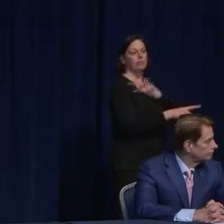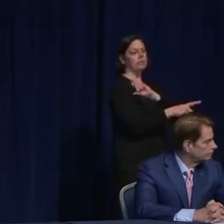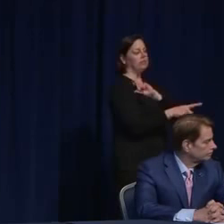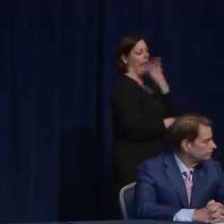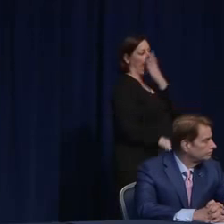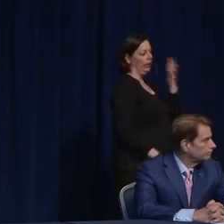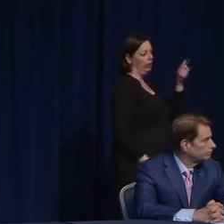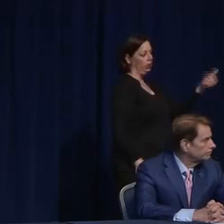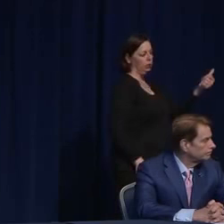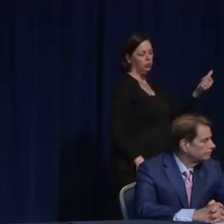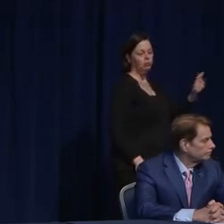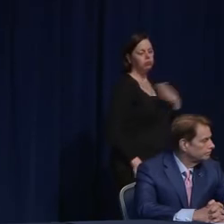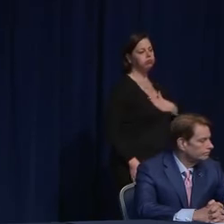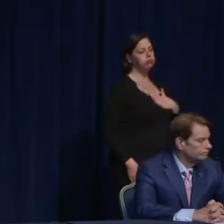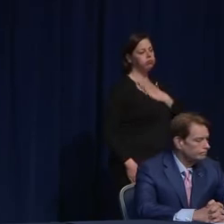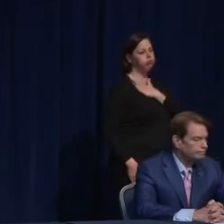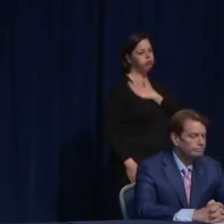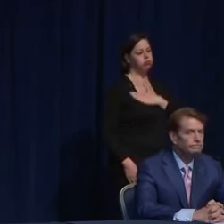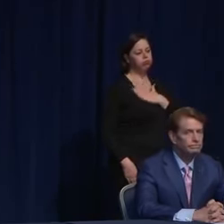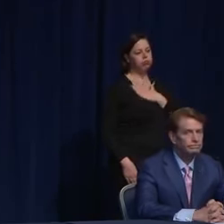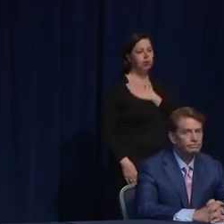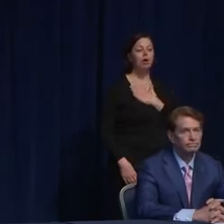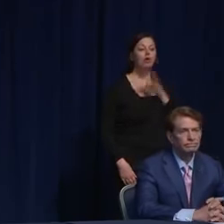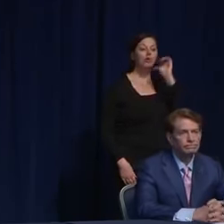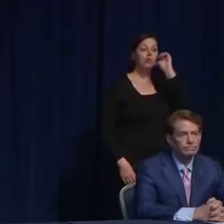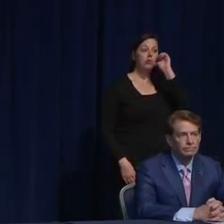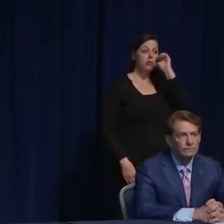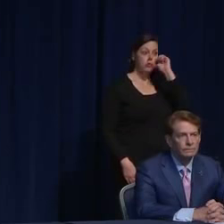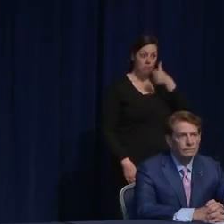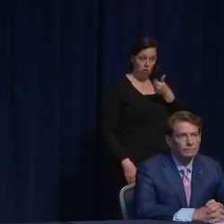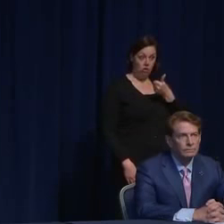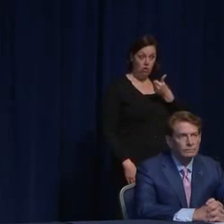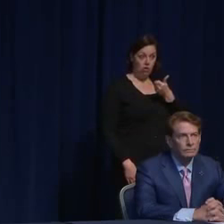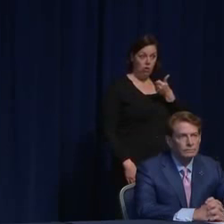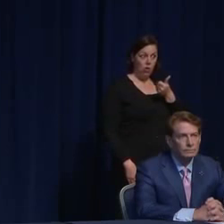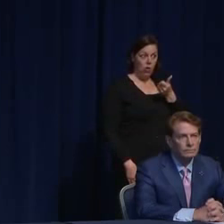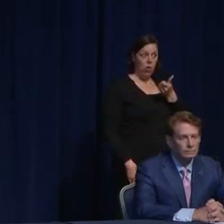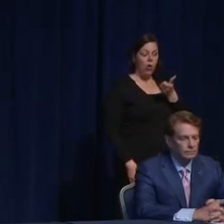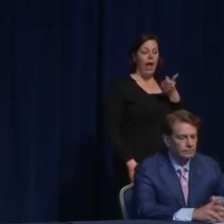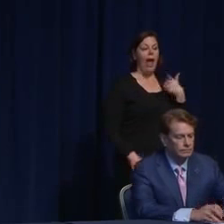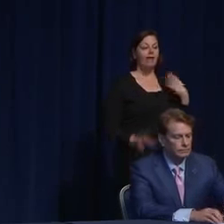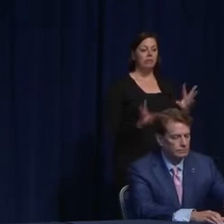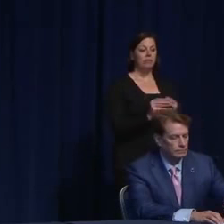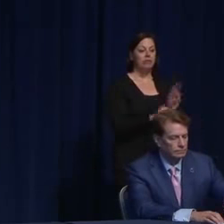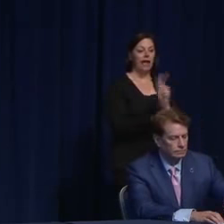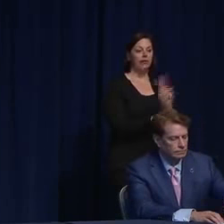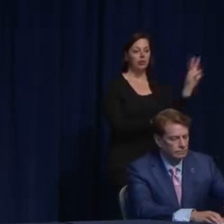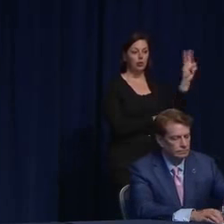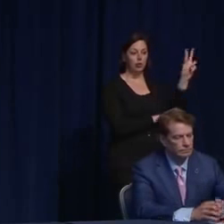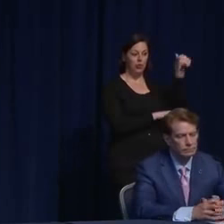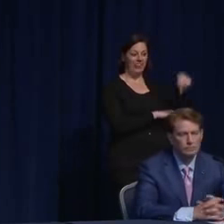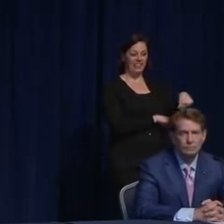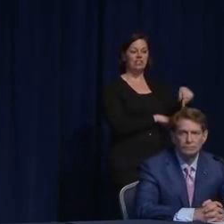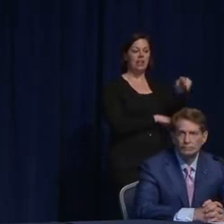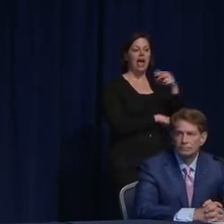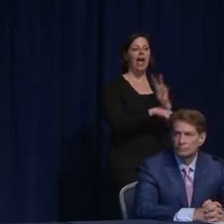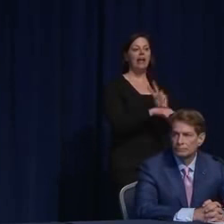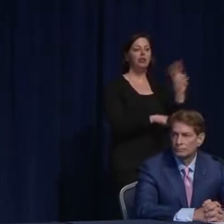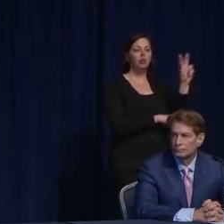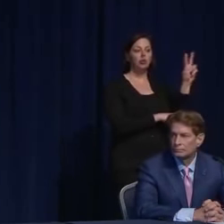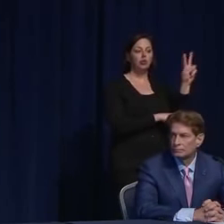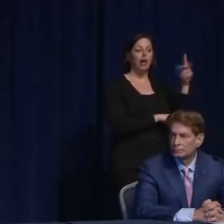do, deep appreciation. Again, tomorrow we will be with you, Mahan, at 2 o'clock. I'll make an appearance